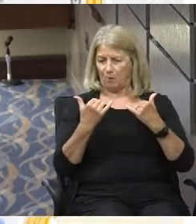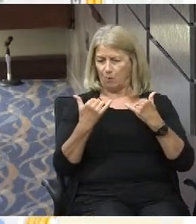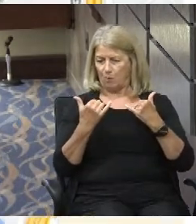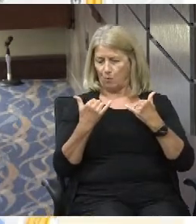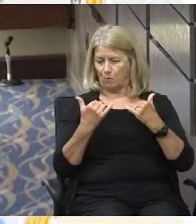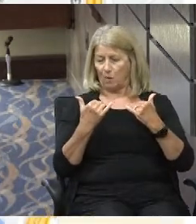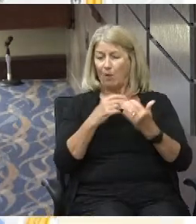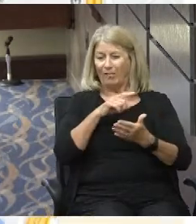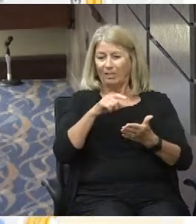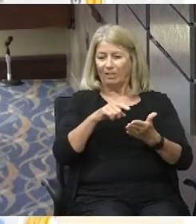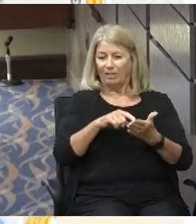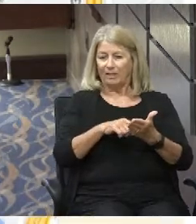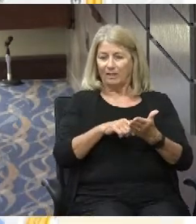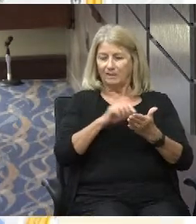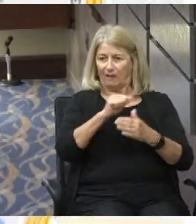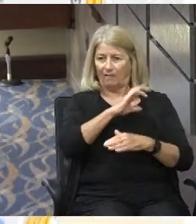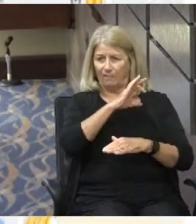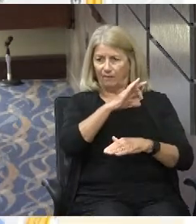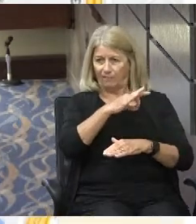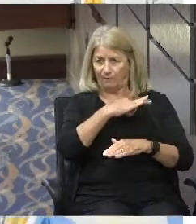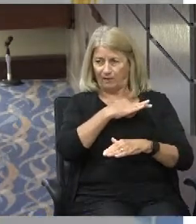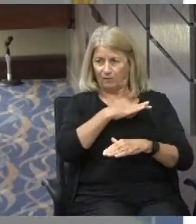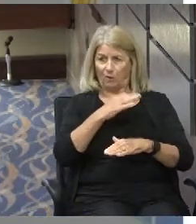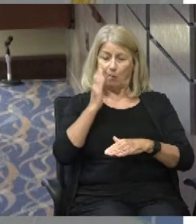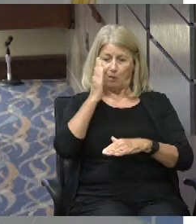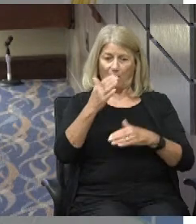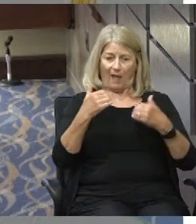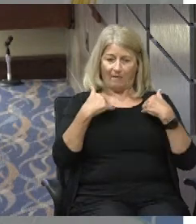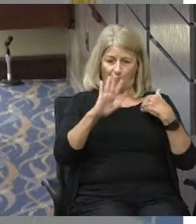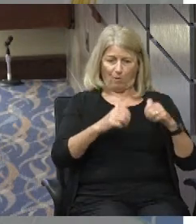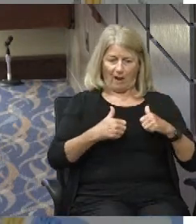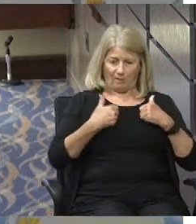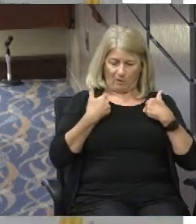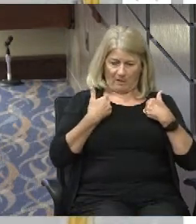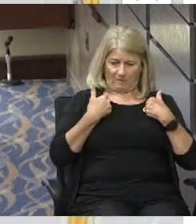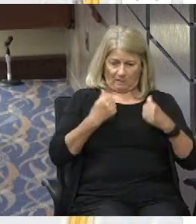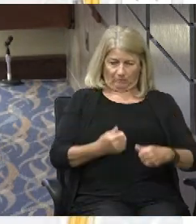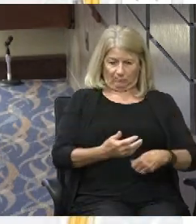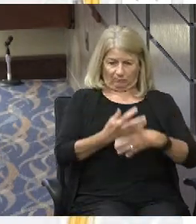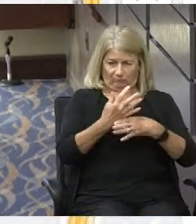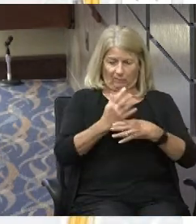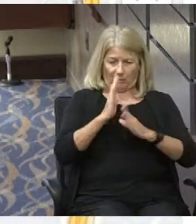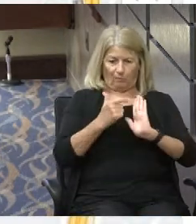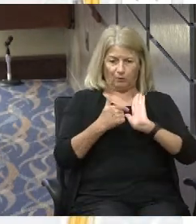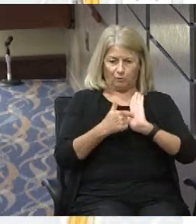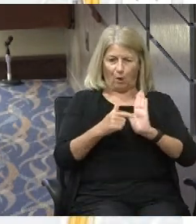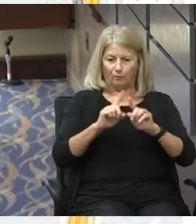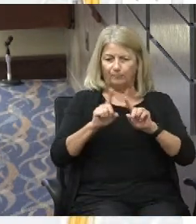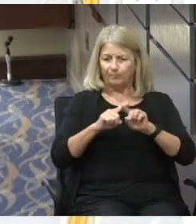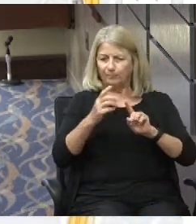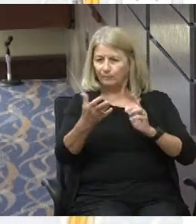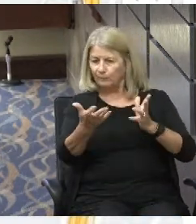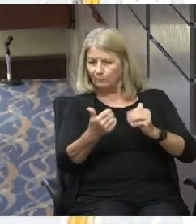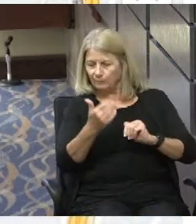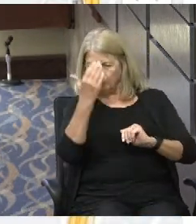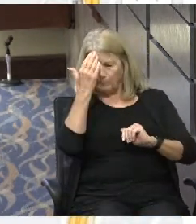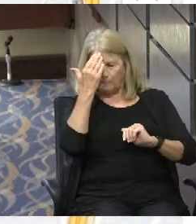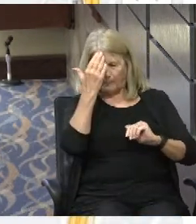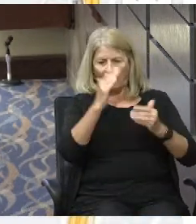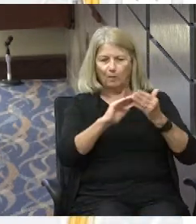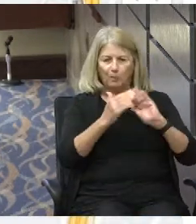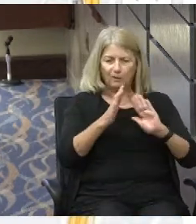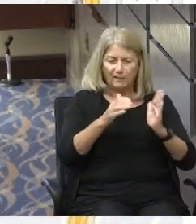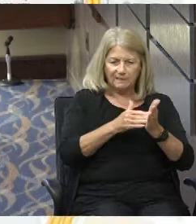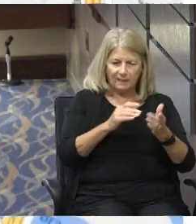So this is a feature that will pull from your address and will show various things. So you can click what kind of option you want. If you want to know community centers, libraries, events,